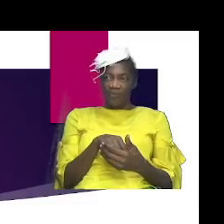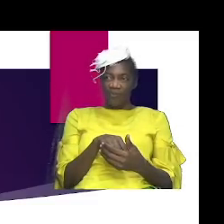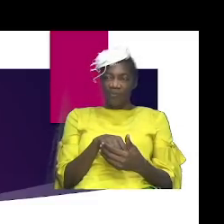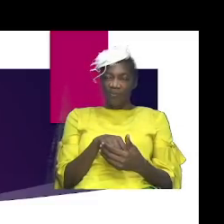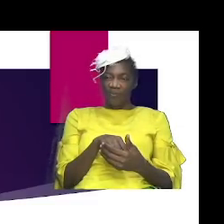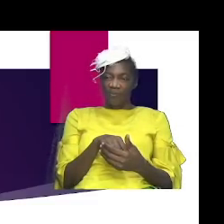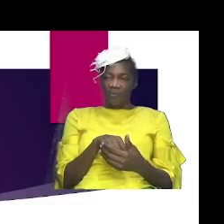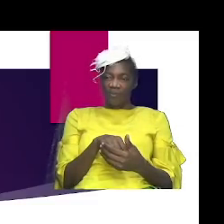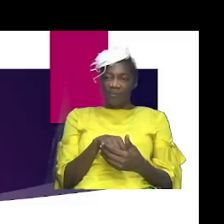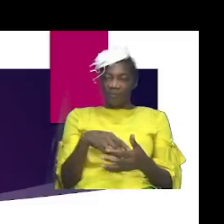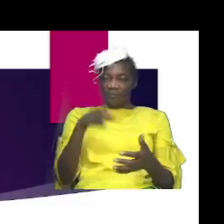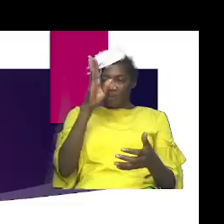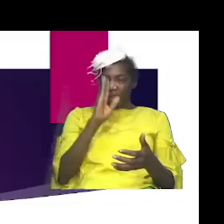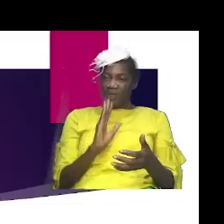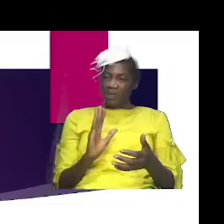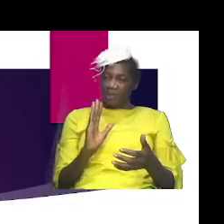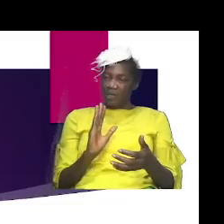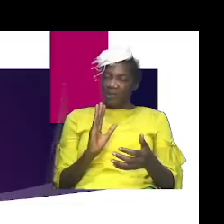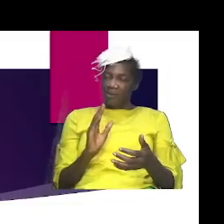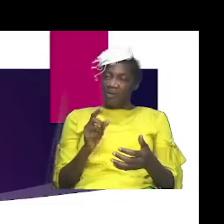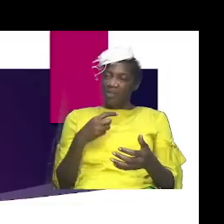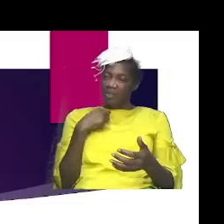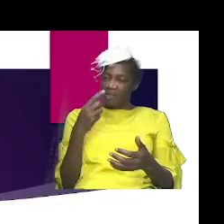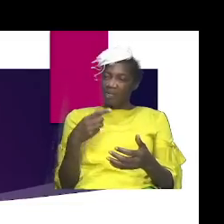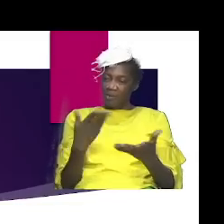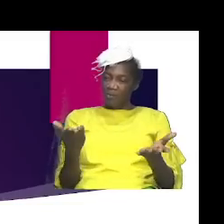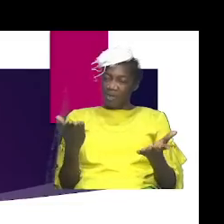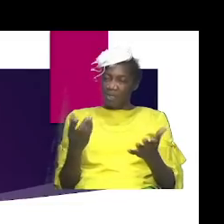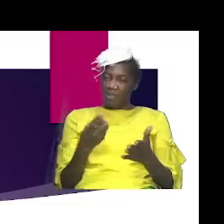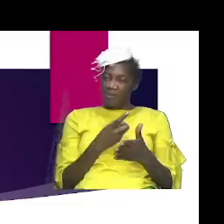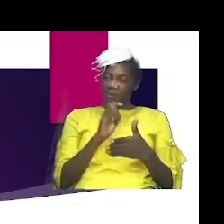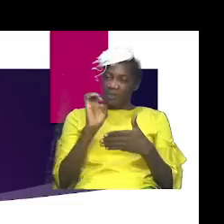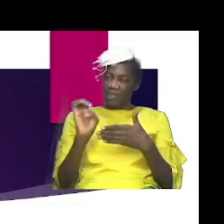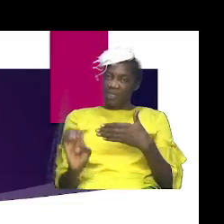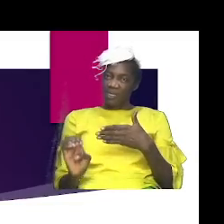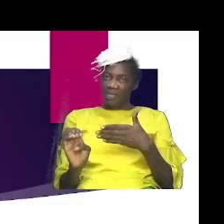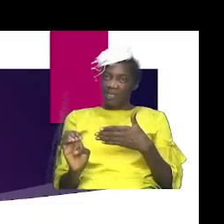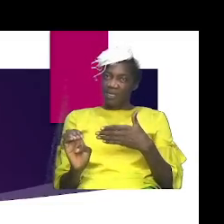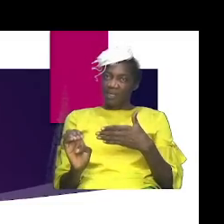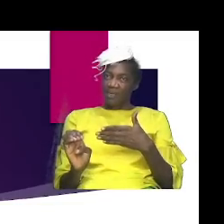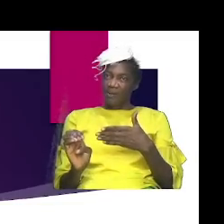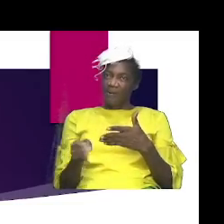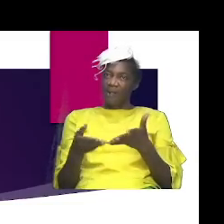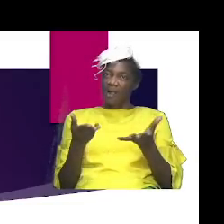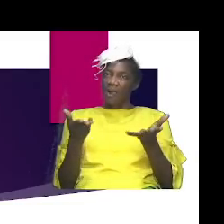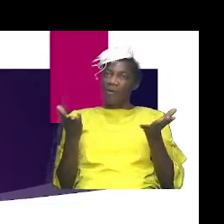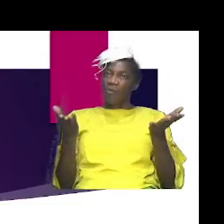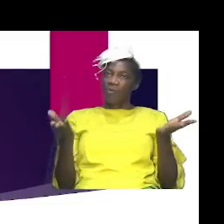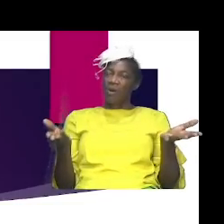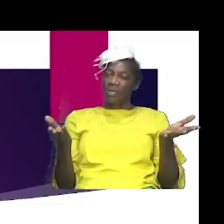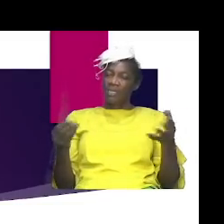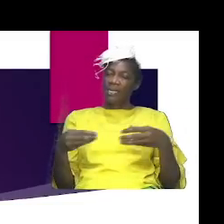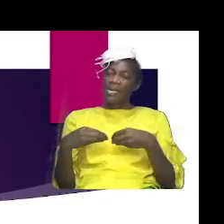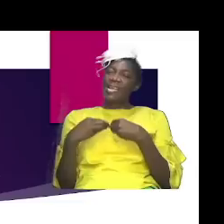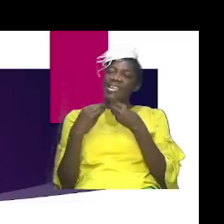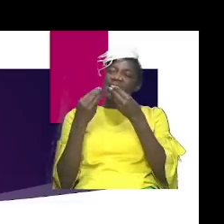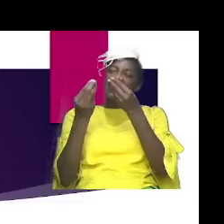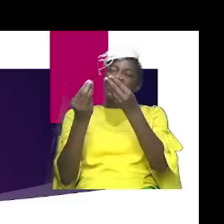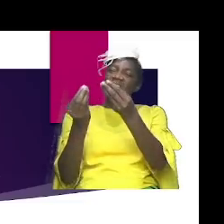he will determine what it is that we did with what he gave